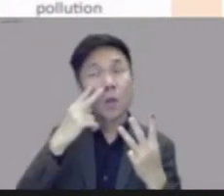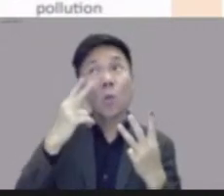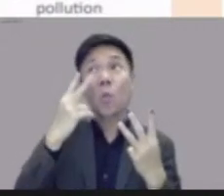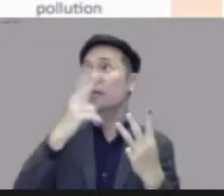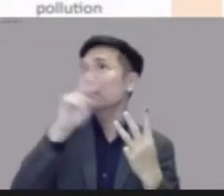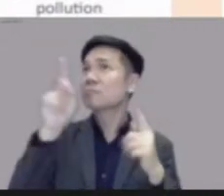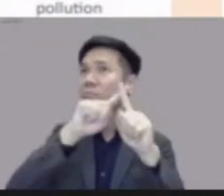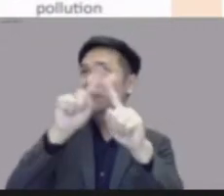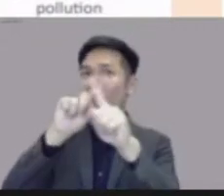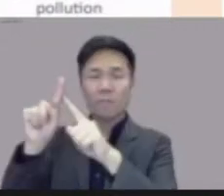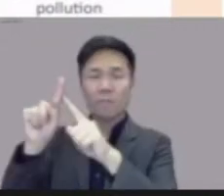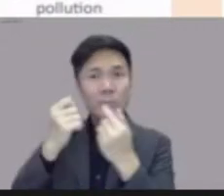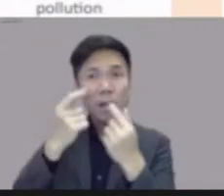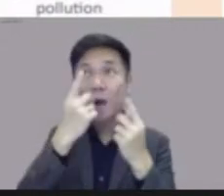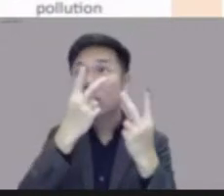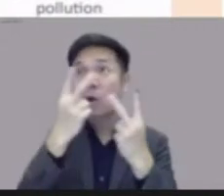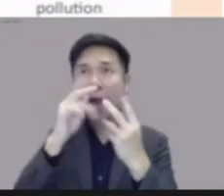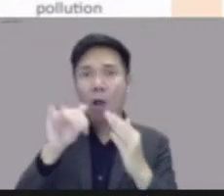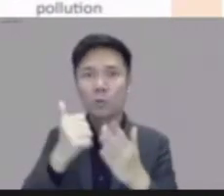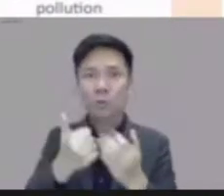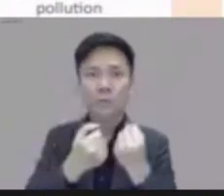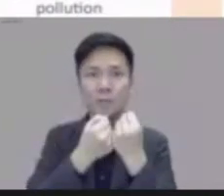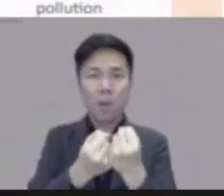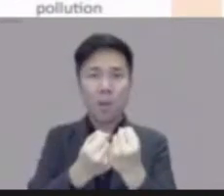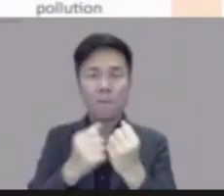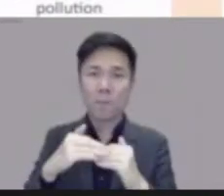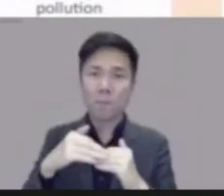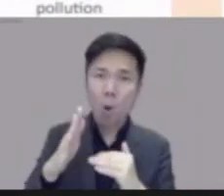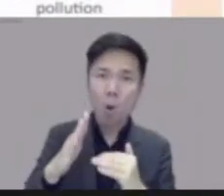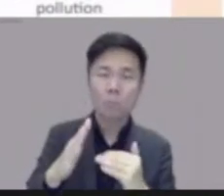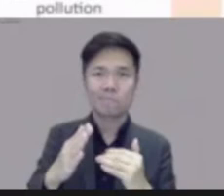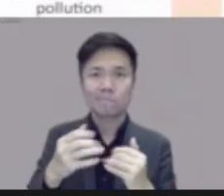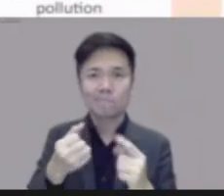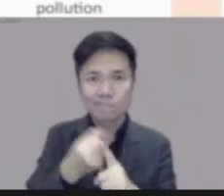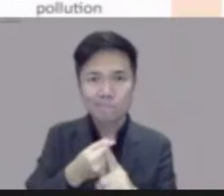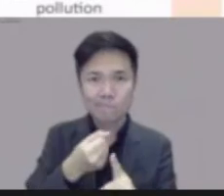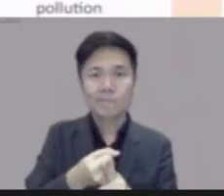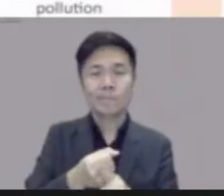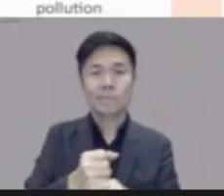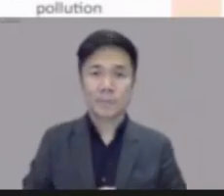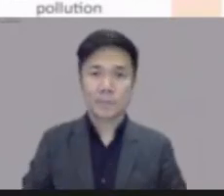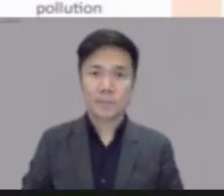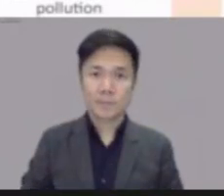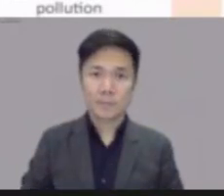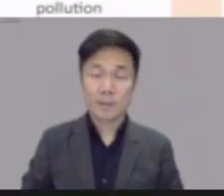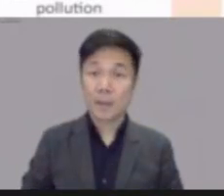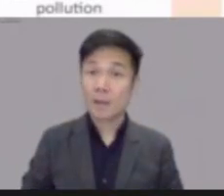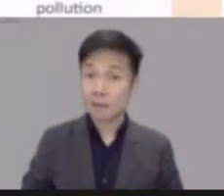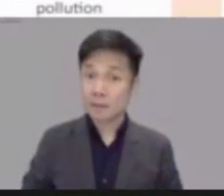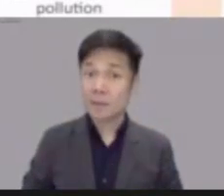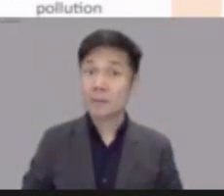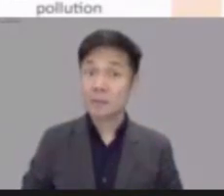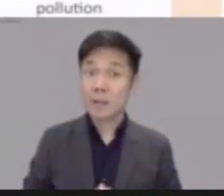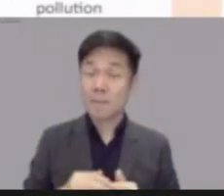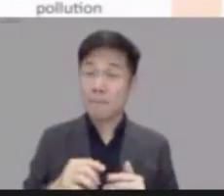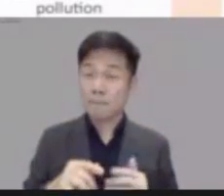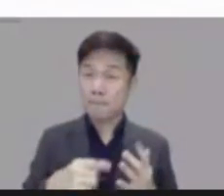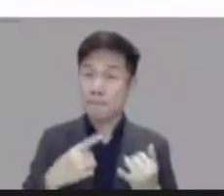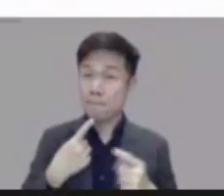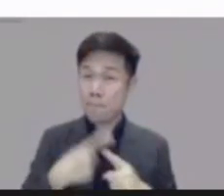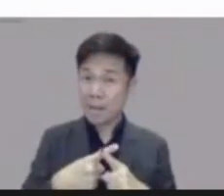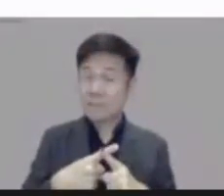and technical support for National Action and mobilizing commitment to multilateral cooperation